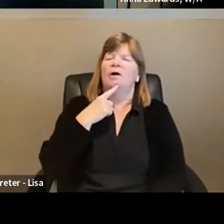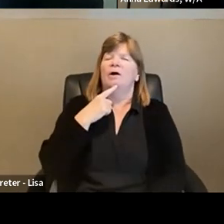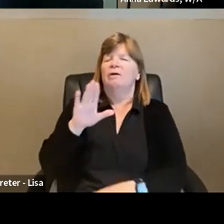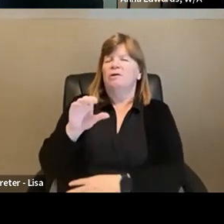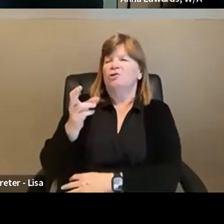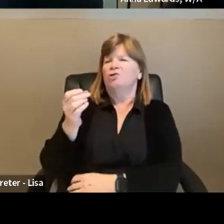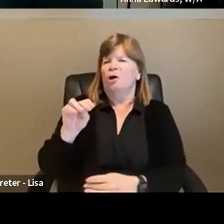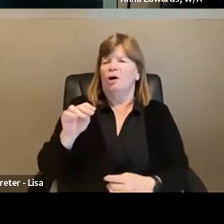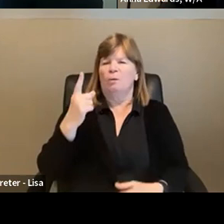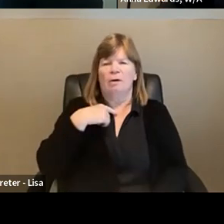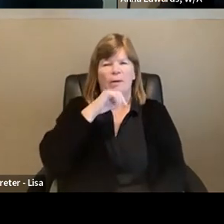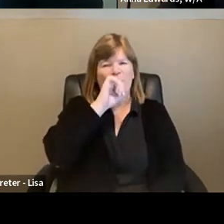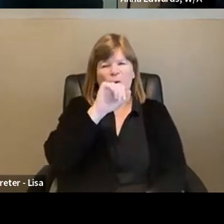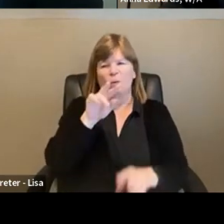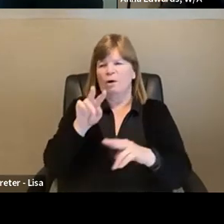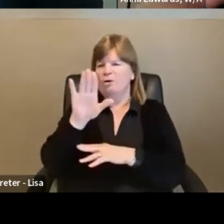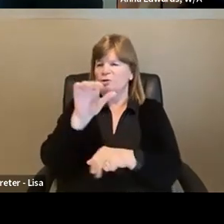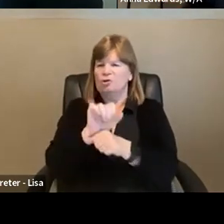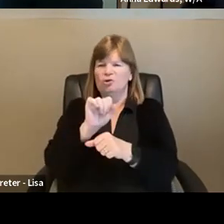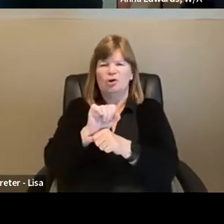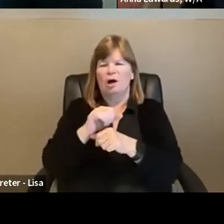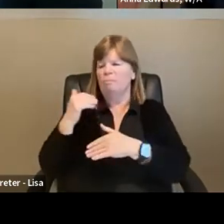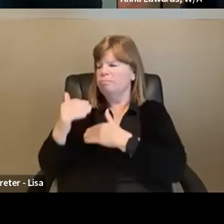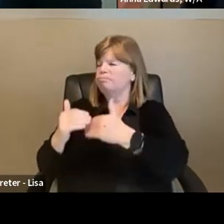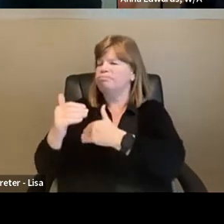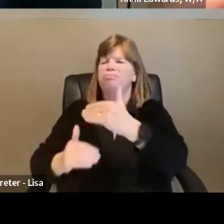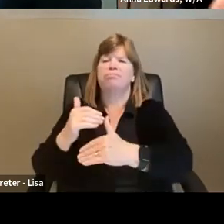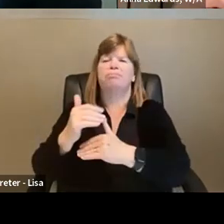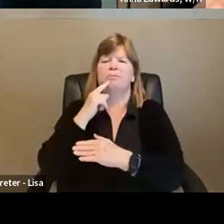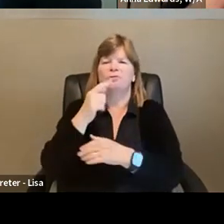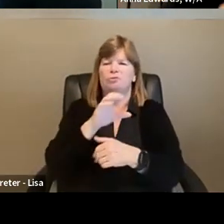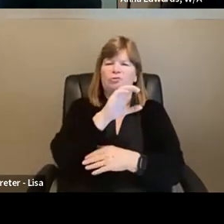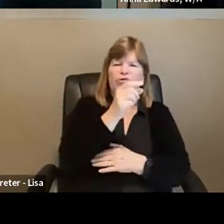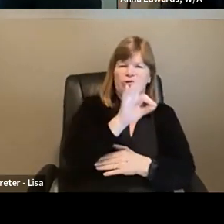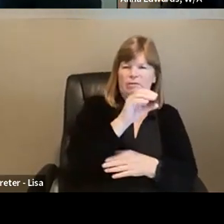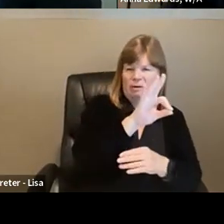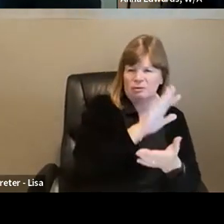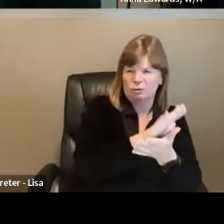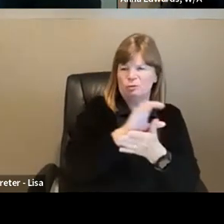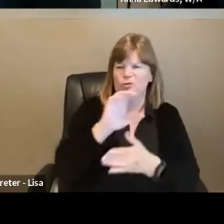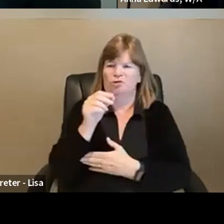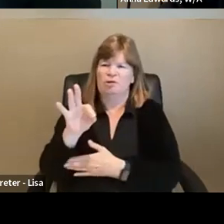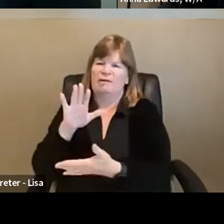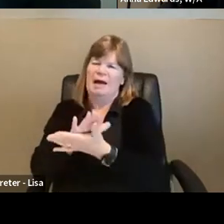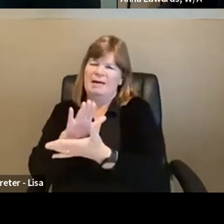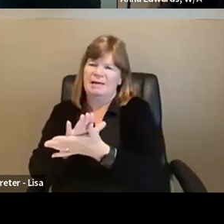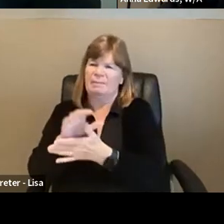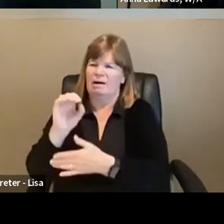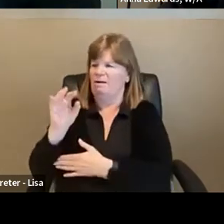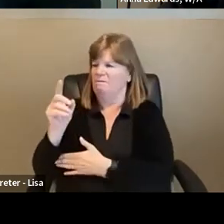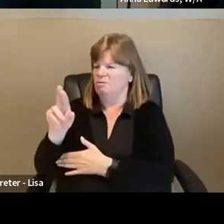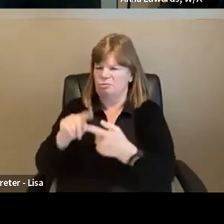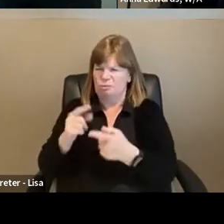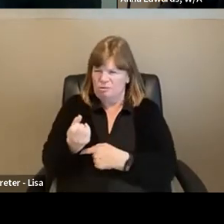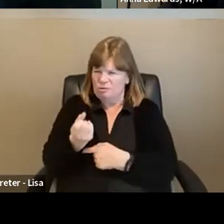watching your career trajectory is chief of schools to chief academic officer, and kind of really understanding